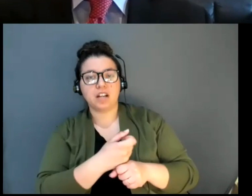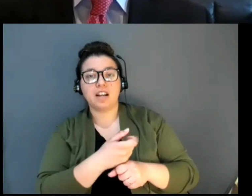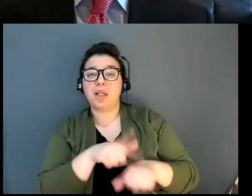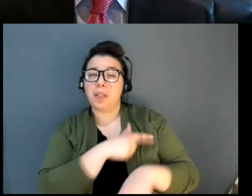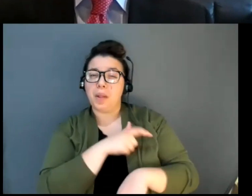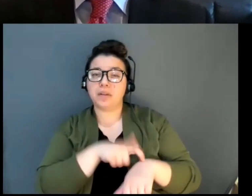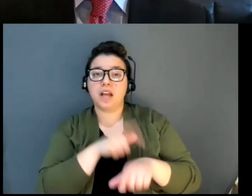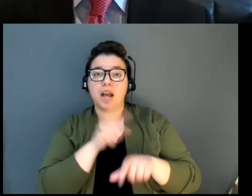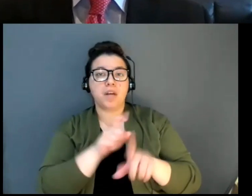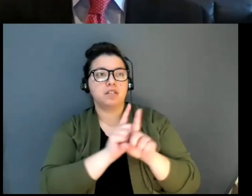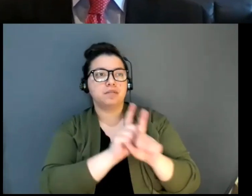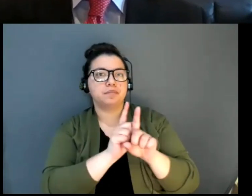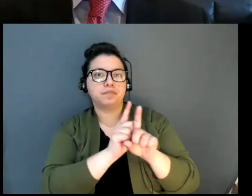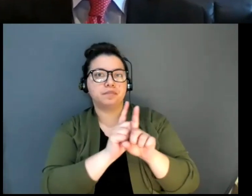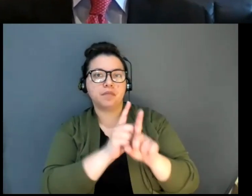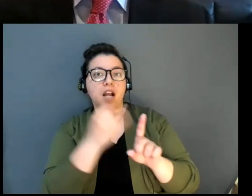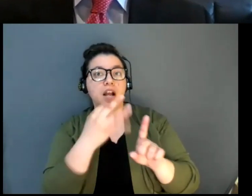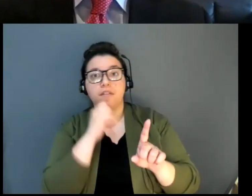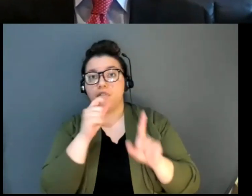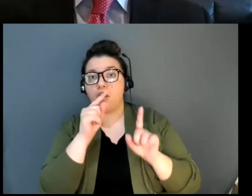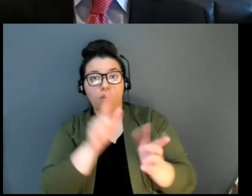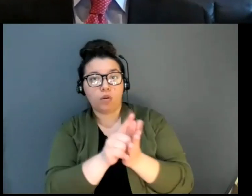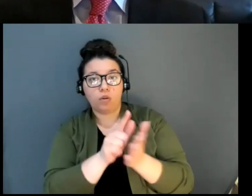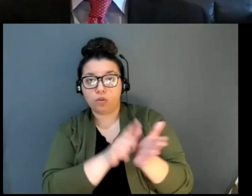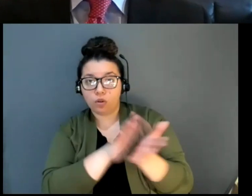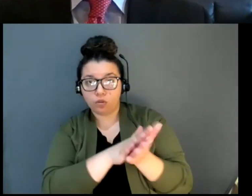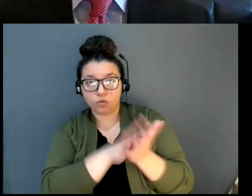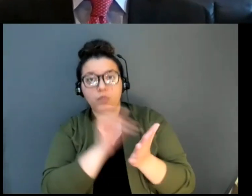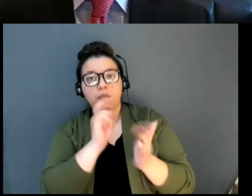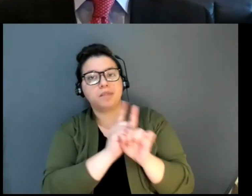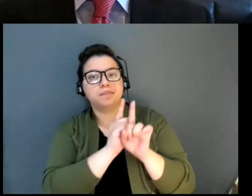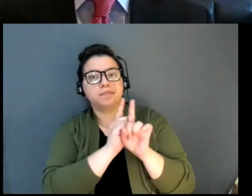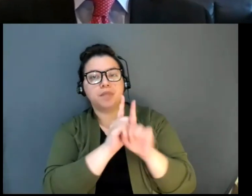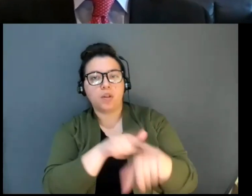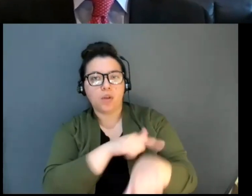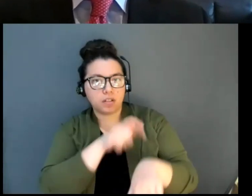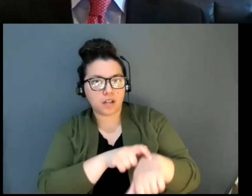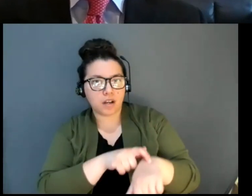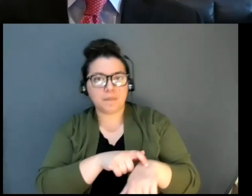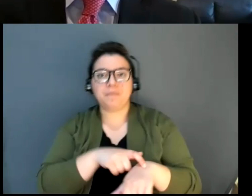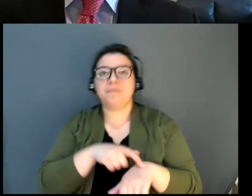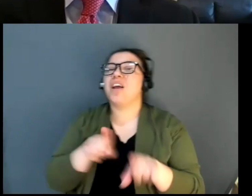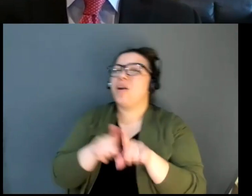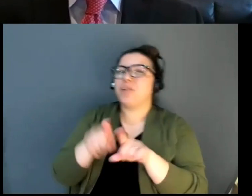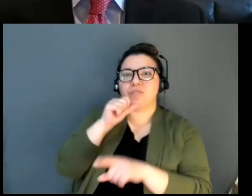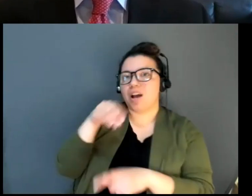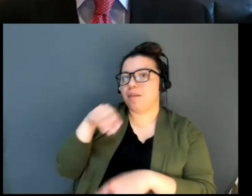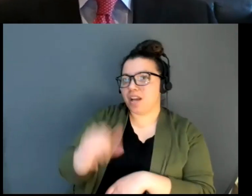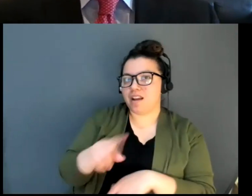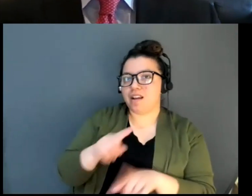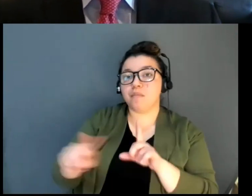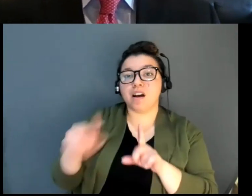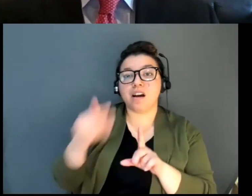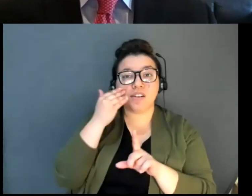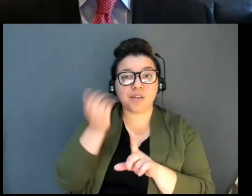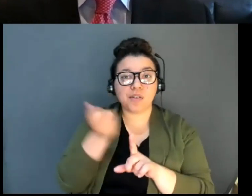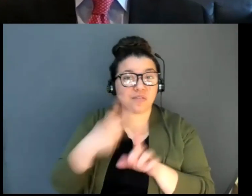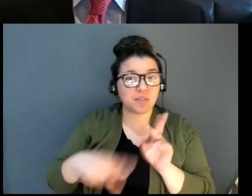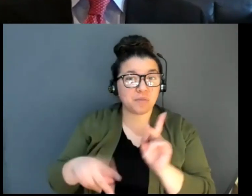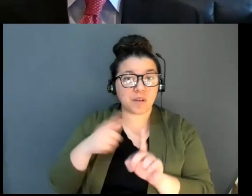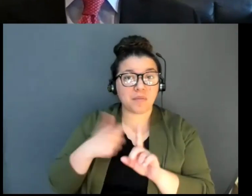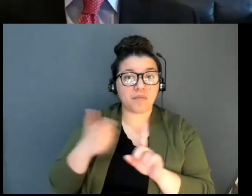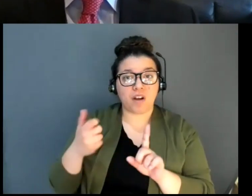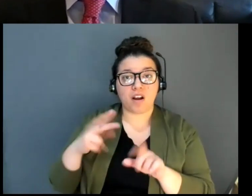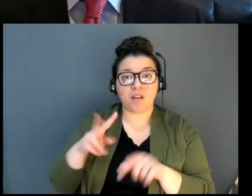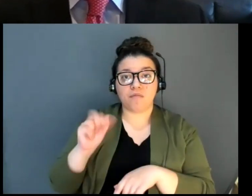another attorney if you're not going to go to law school. So not many people do it. And it's also unpaid. But let me tell you about a couple people from my hometown, Virginia Beach,